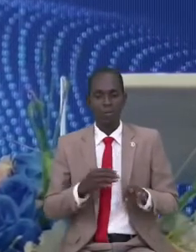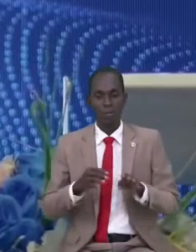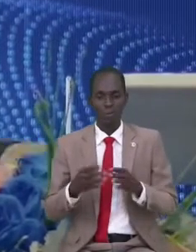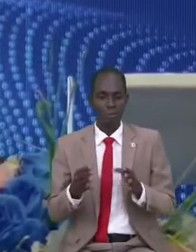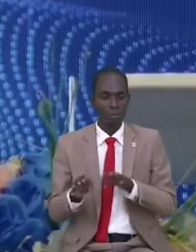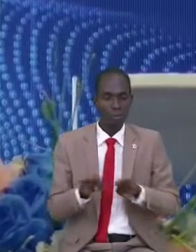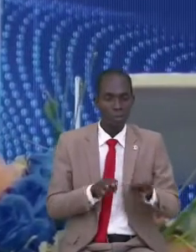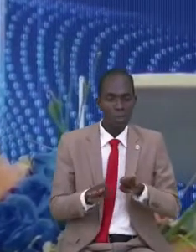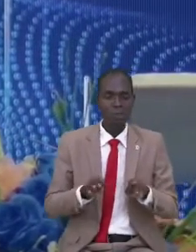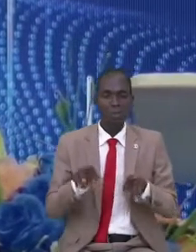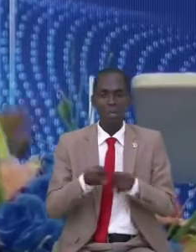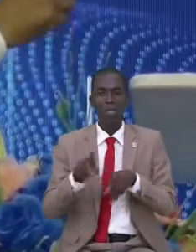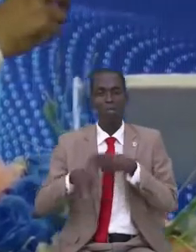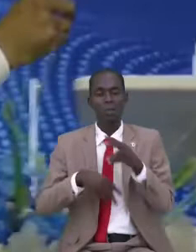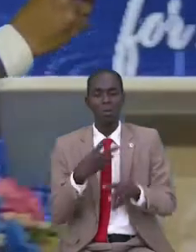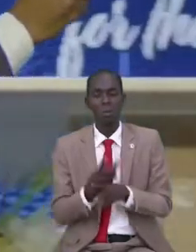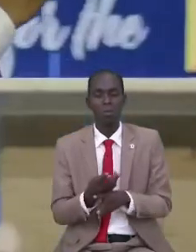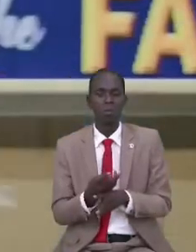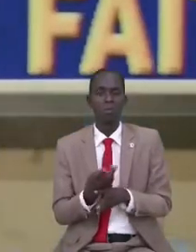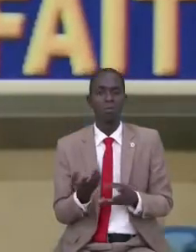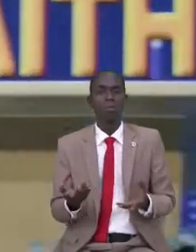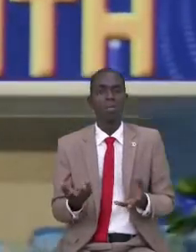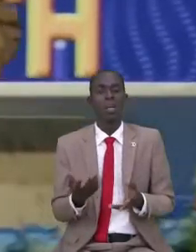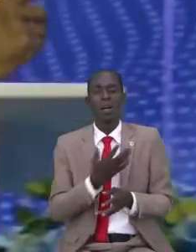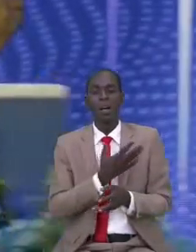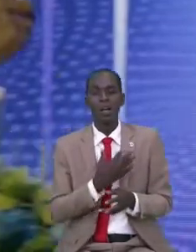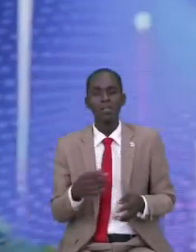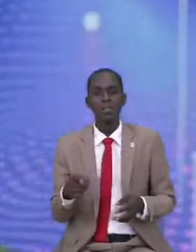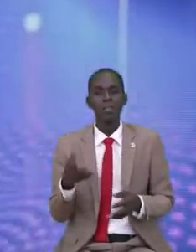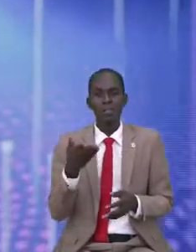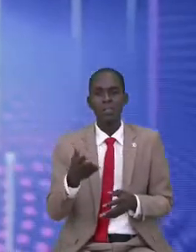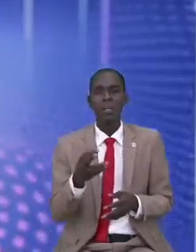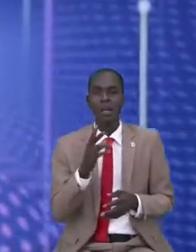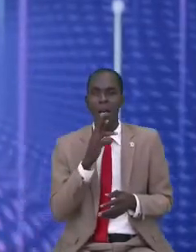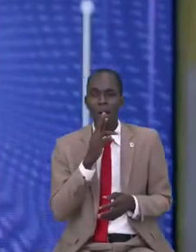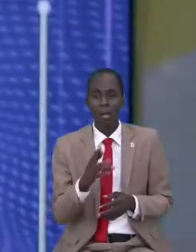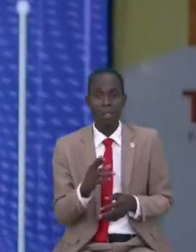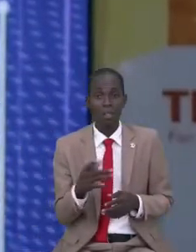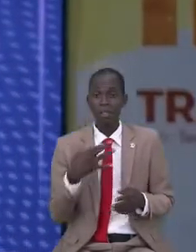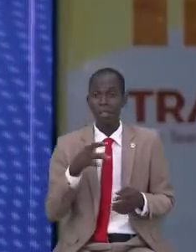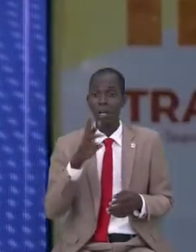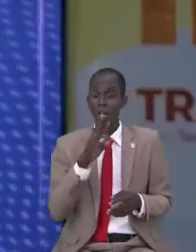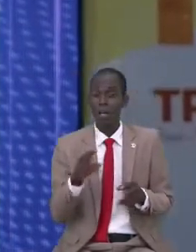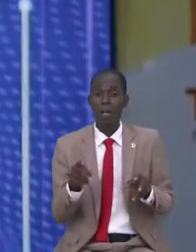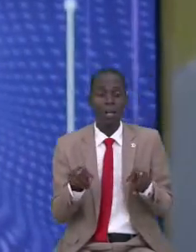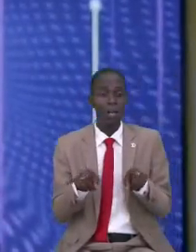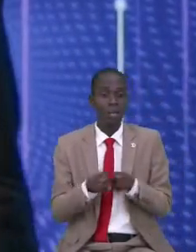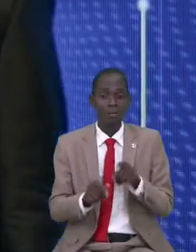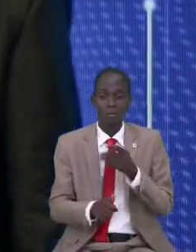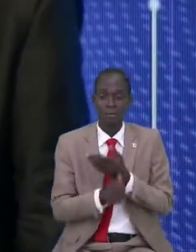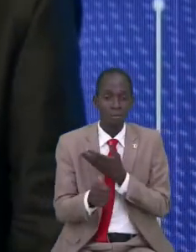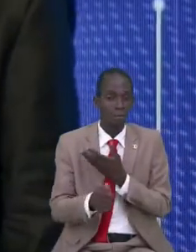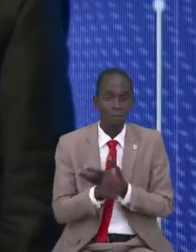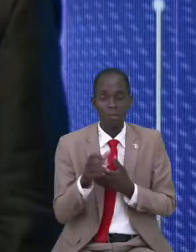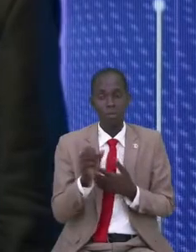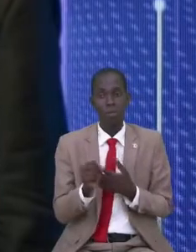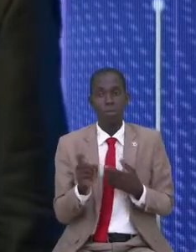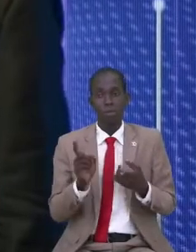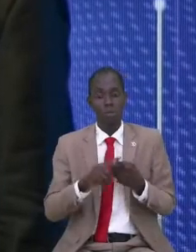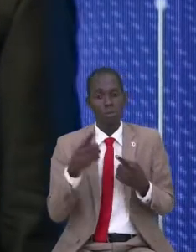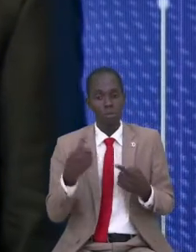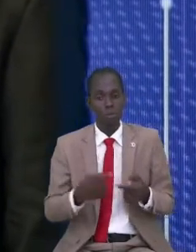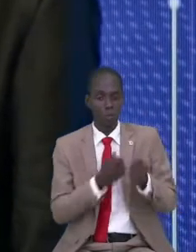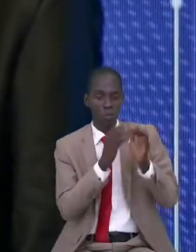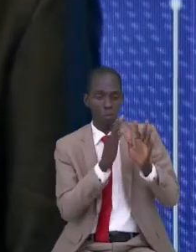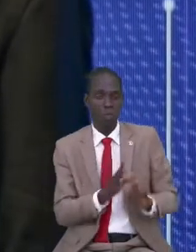they behave like the world, and they are as injurious to the apostle, to the